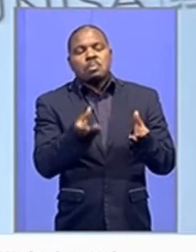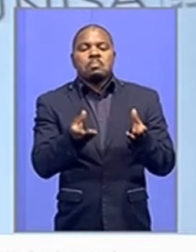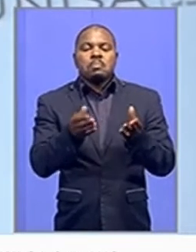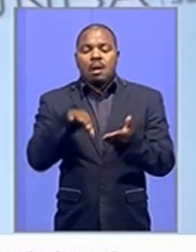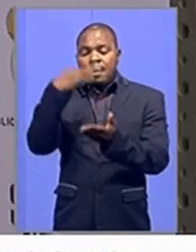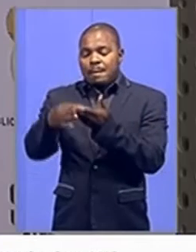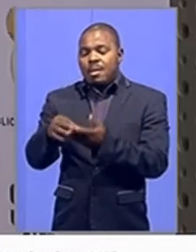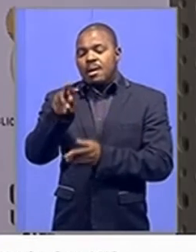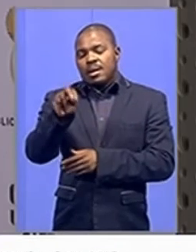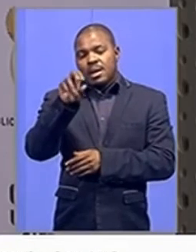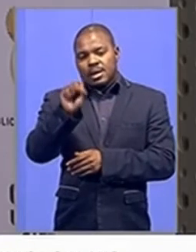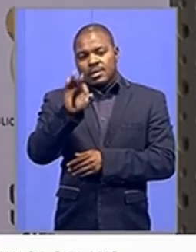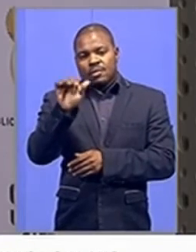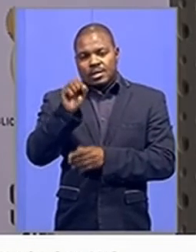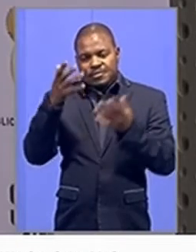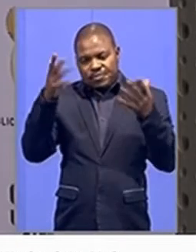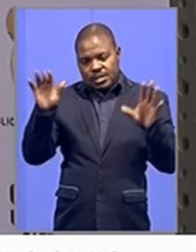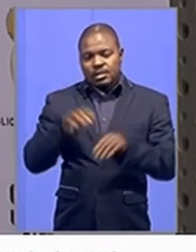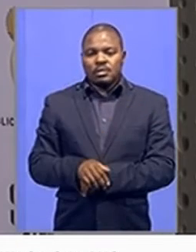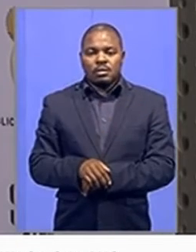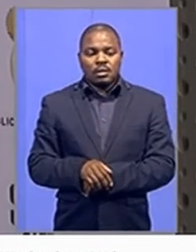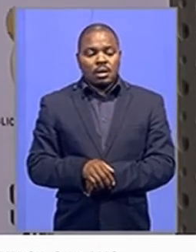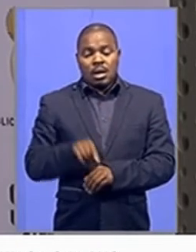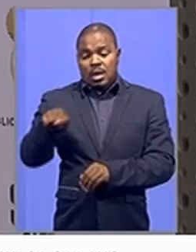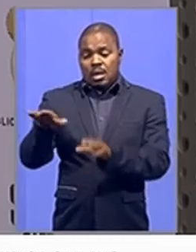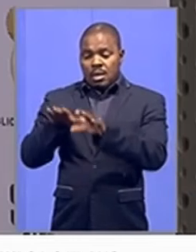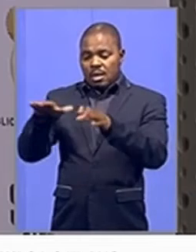NSFAS. NSFAS has received a total of